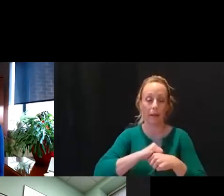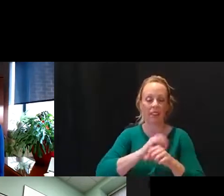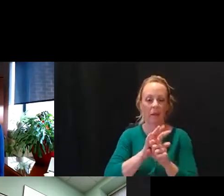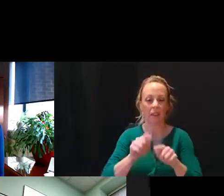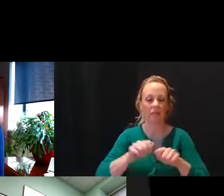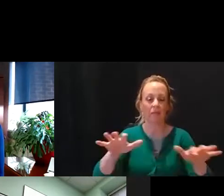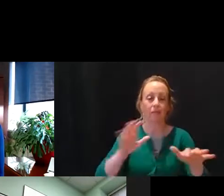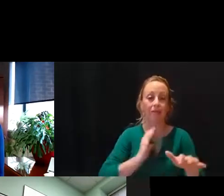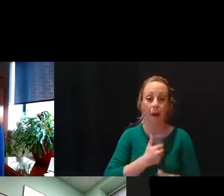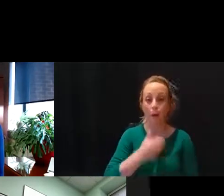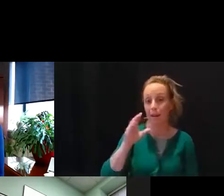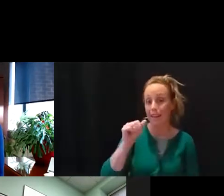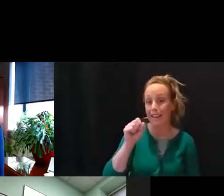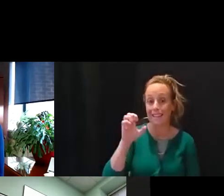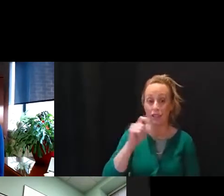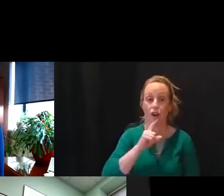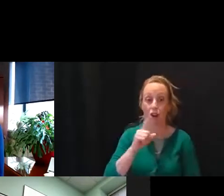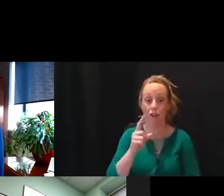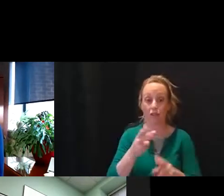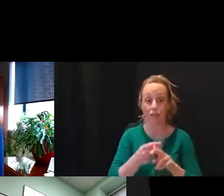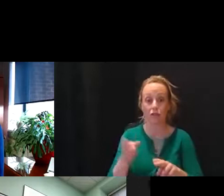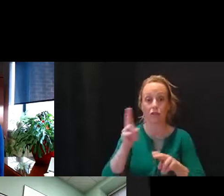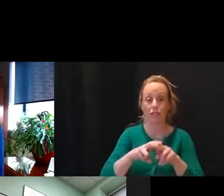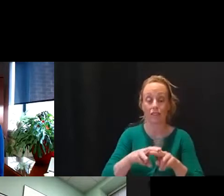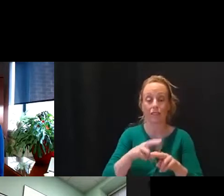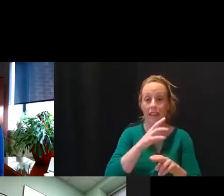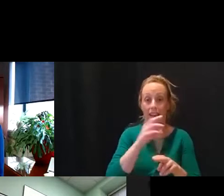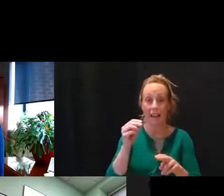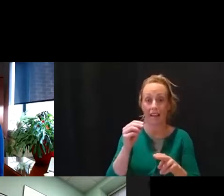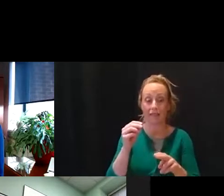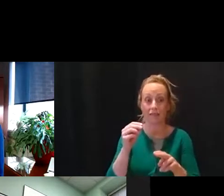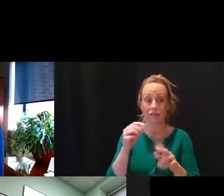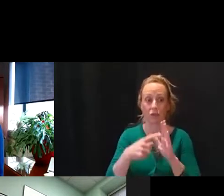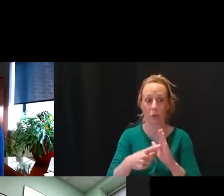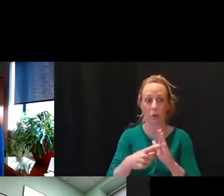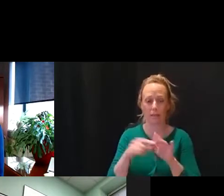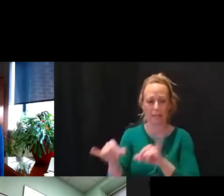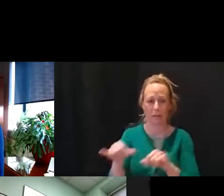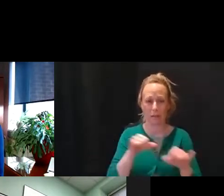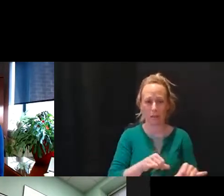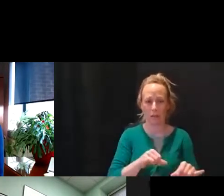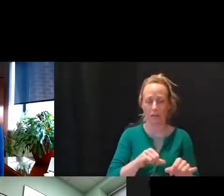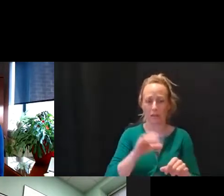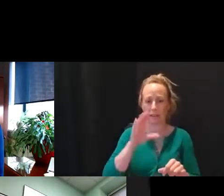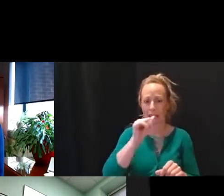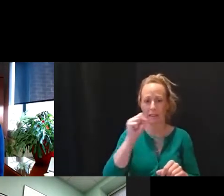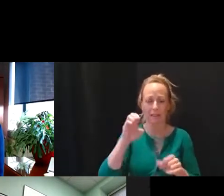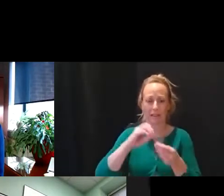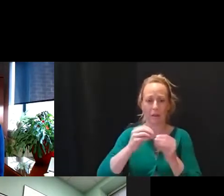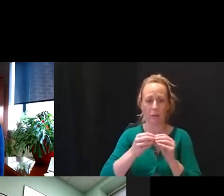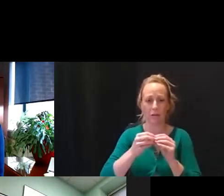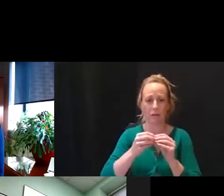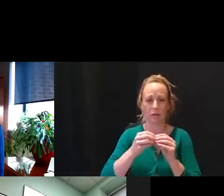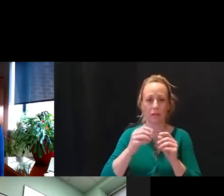are increasing and are mirroring the surge we experienced in July. What will it take to reverse this trend?